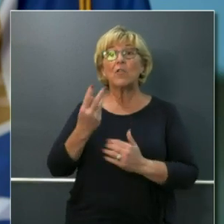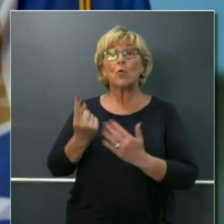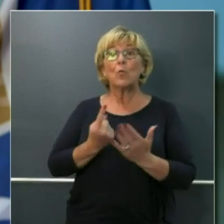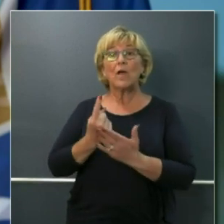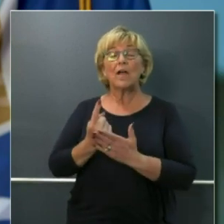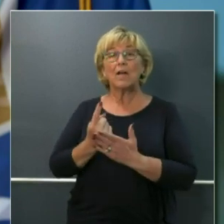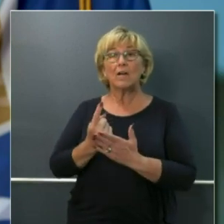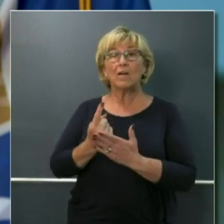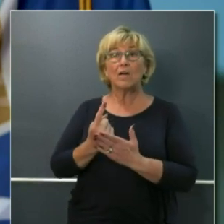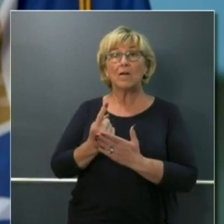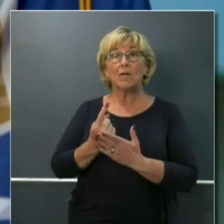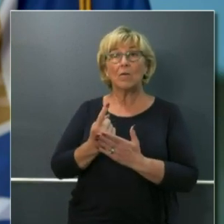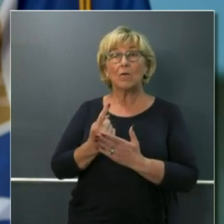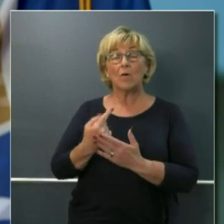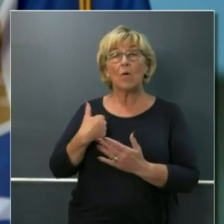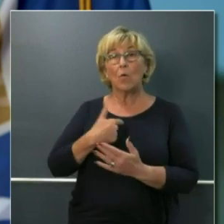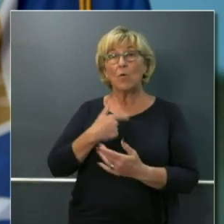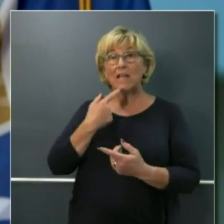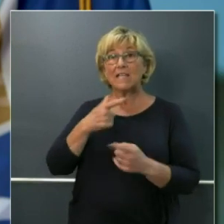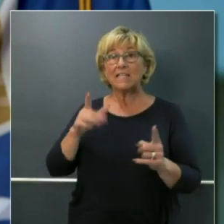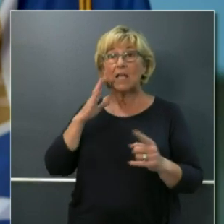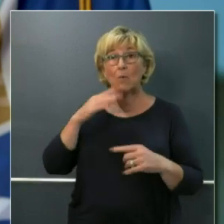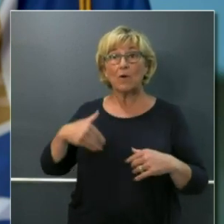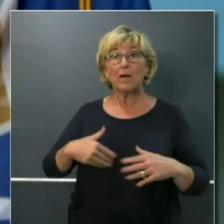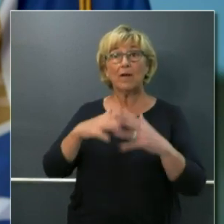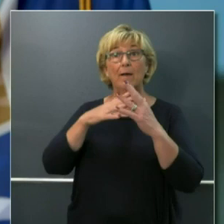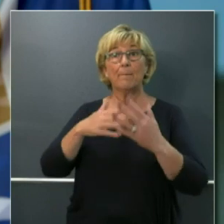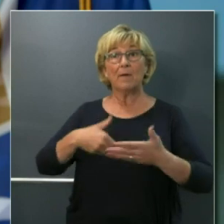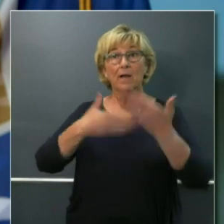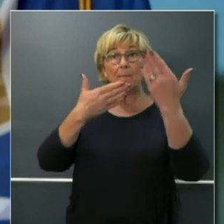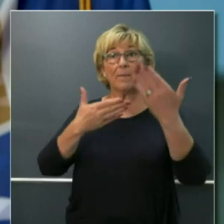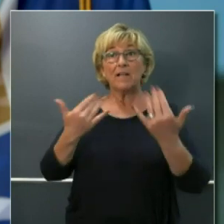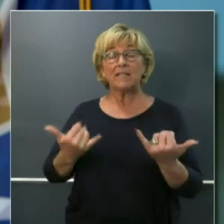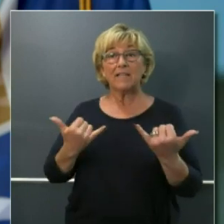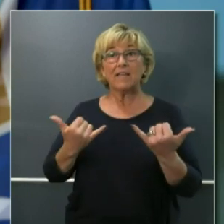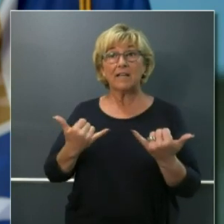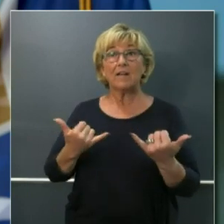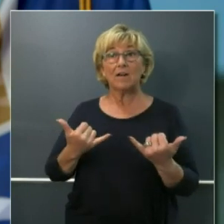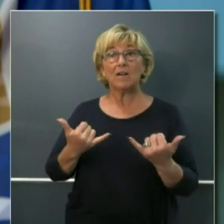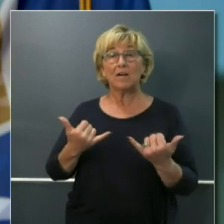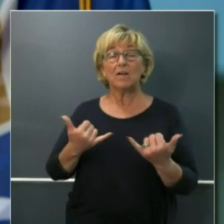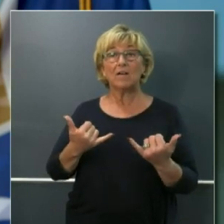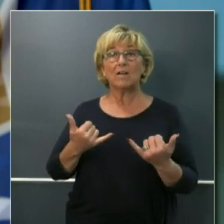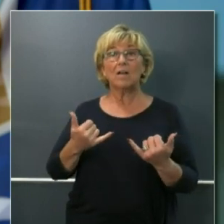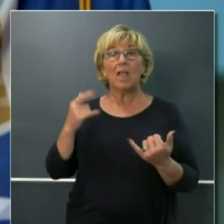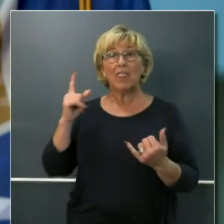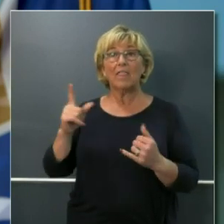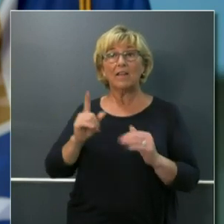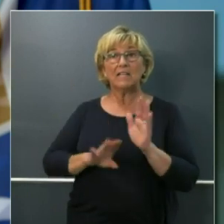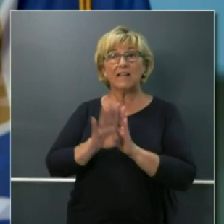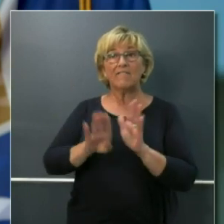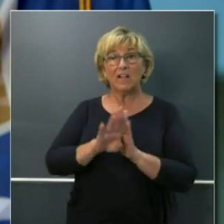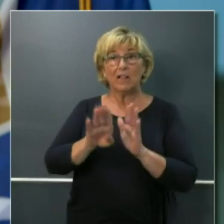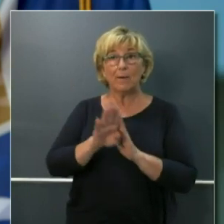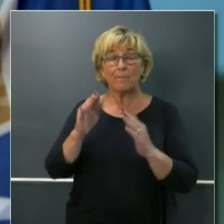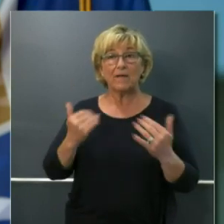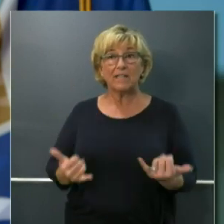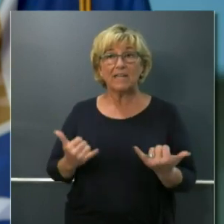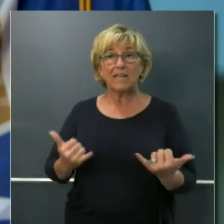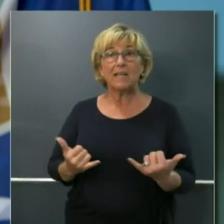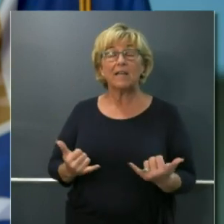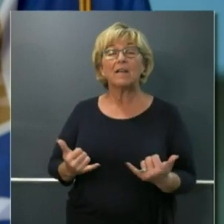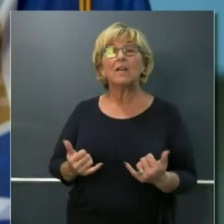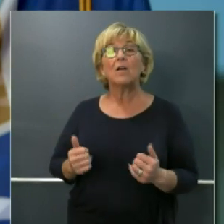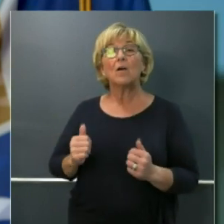to figure this out, but we said we'd get it up today, and they're putting it together. They're architecting it today. Julie and